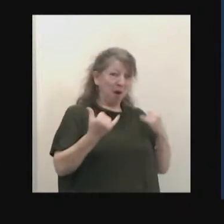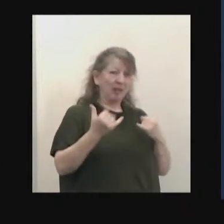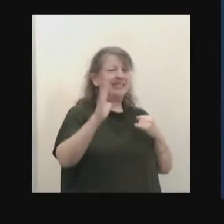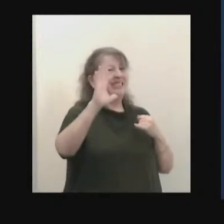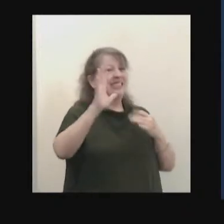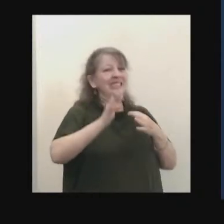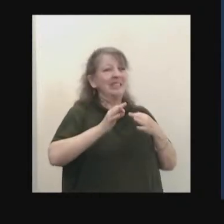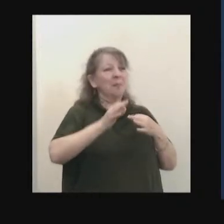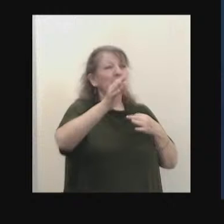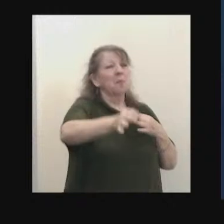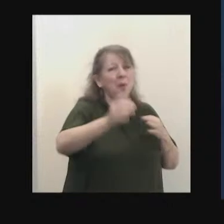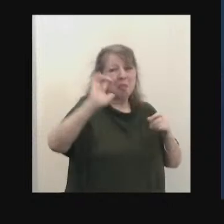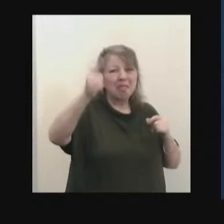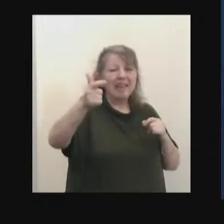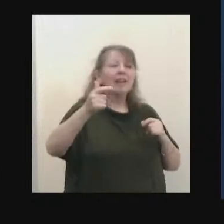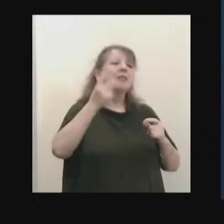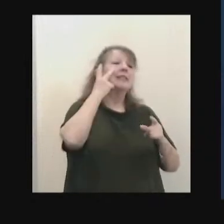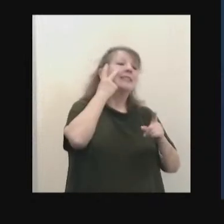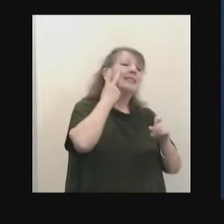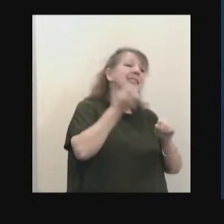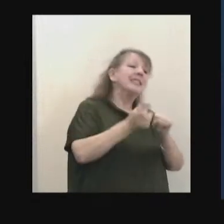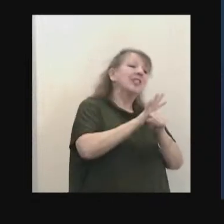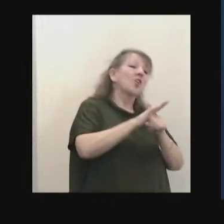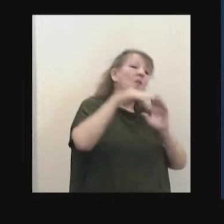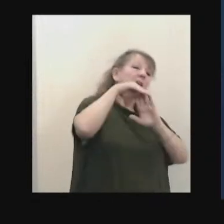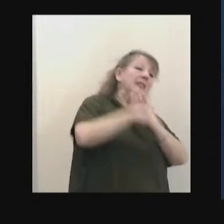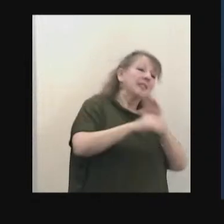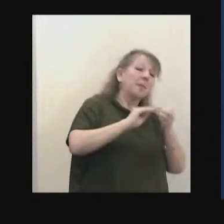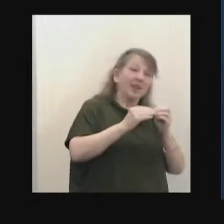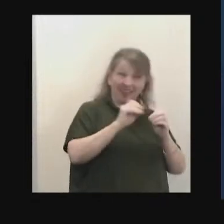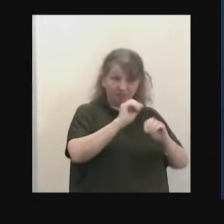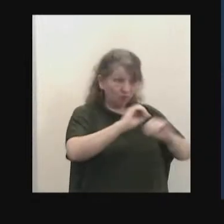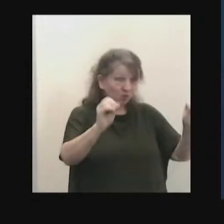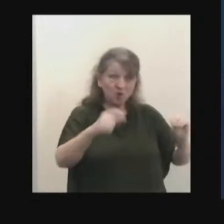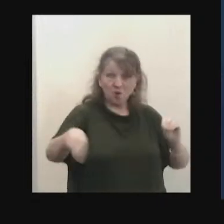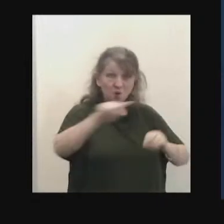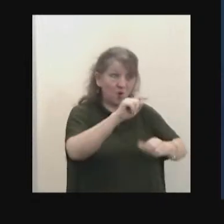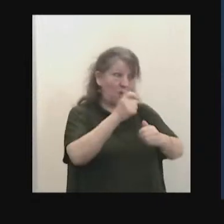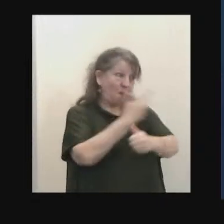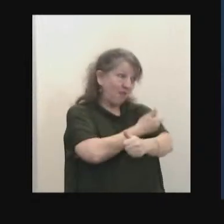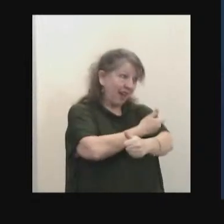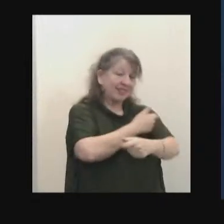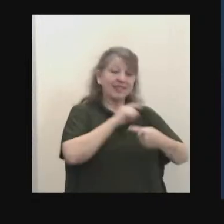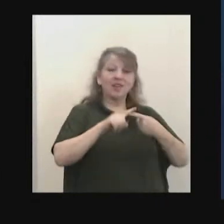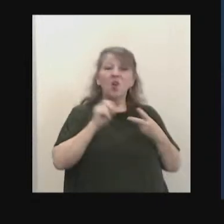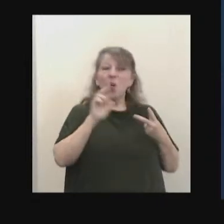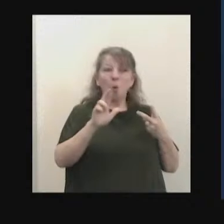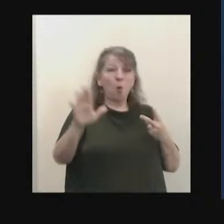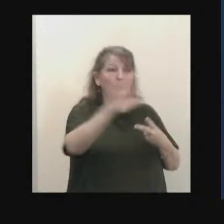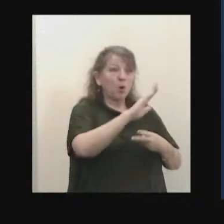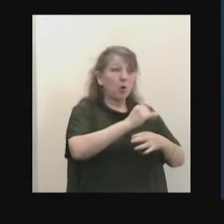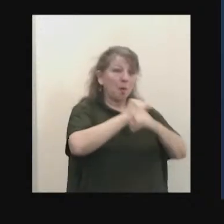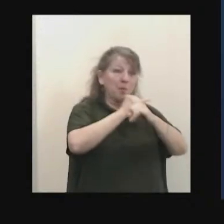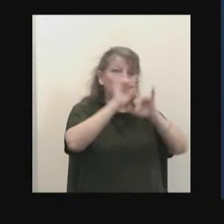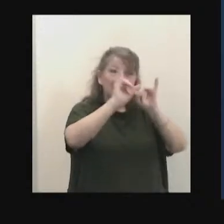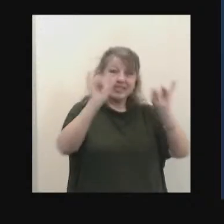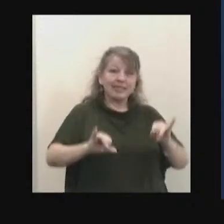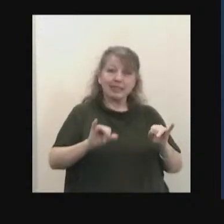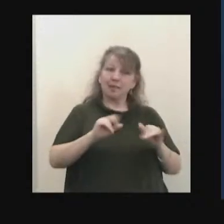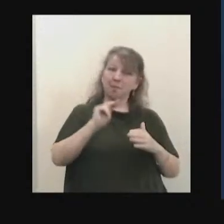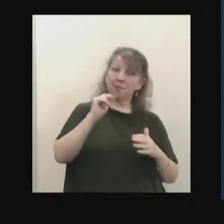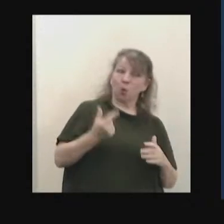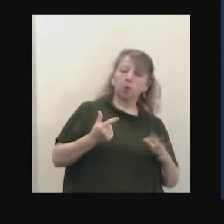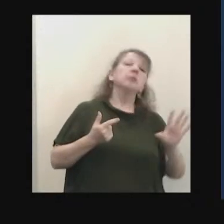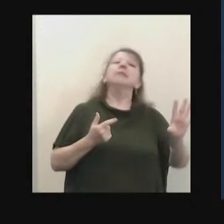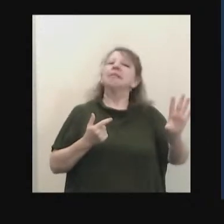down. And then, especially if you're not fully vaccinated or if you're immunocompromised for any reason, you might want to think about skipping out on those